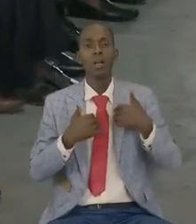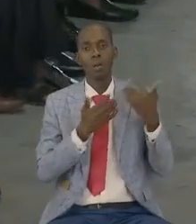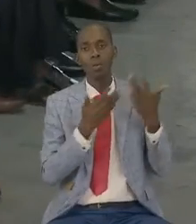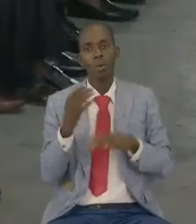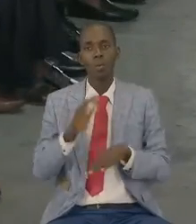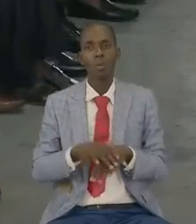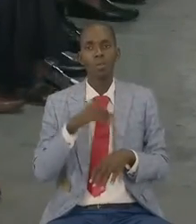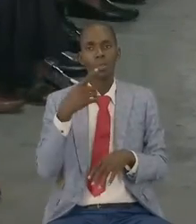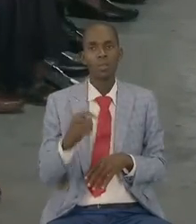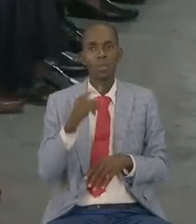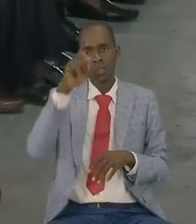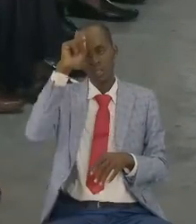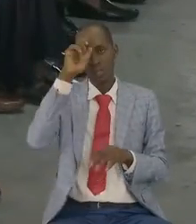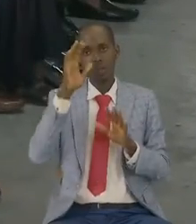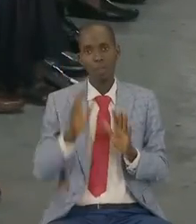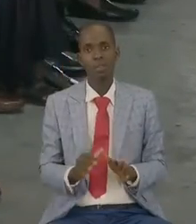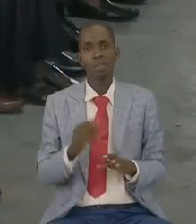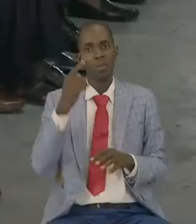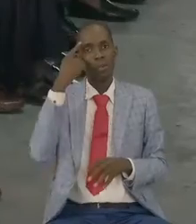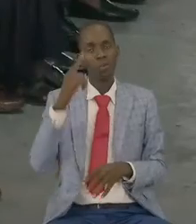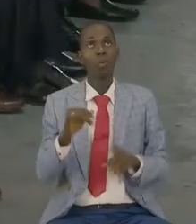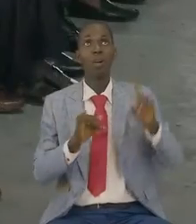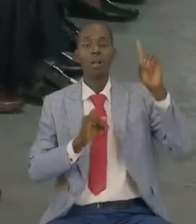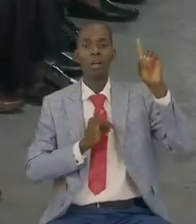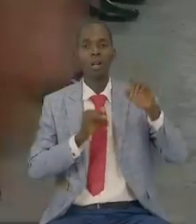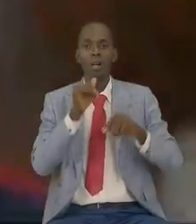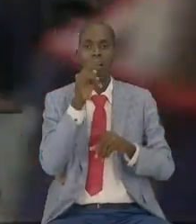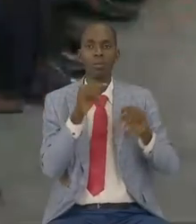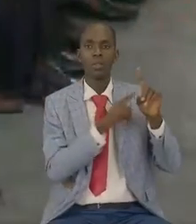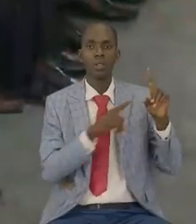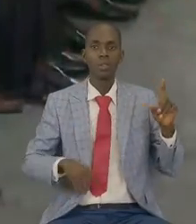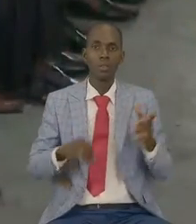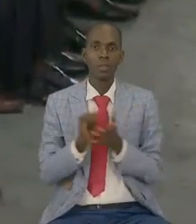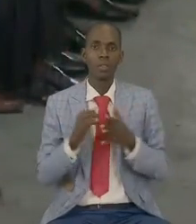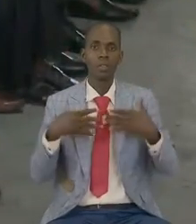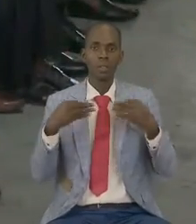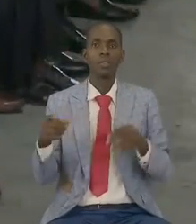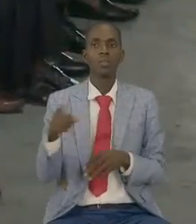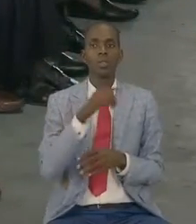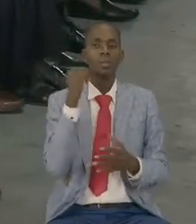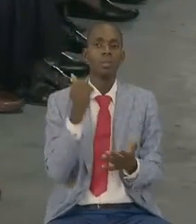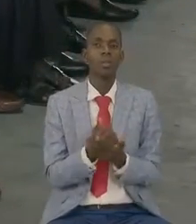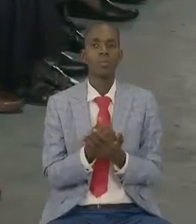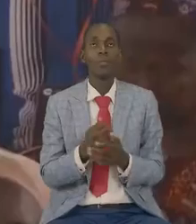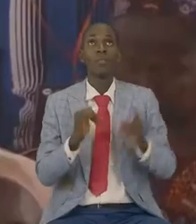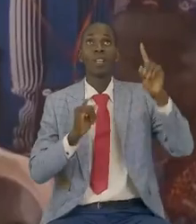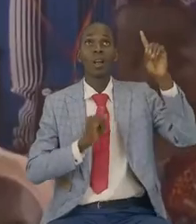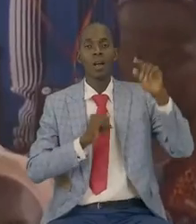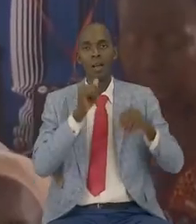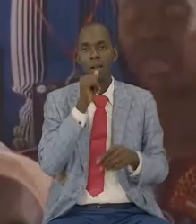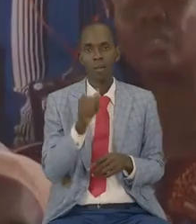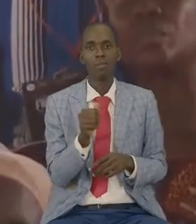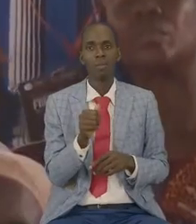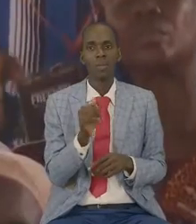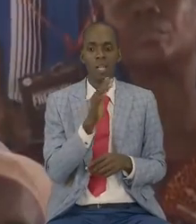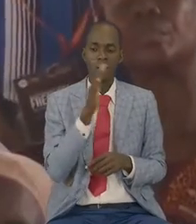for I am the Lord that healeth thee. I am.